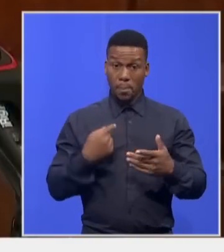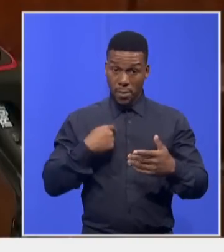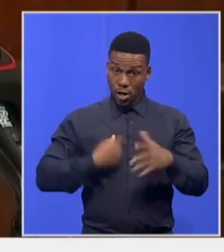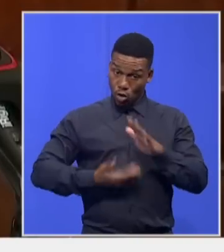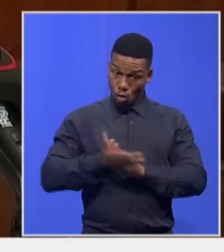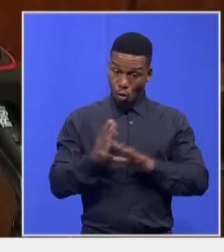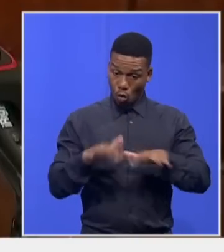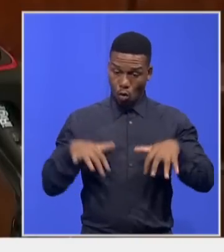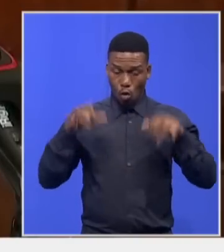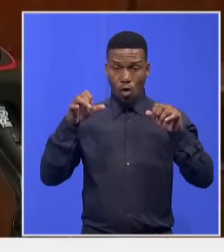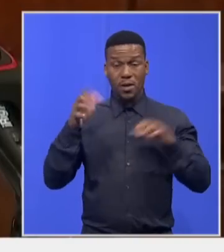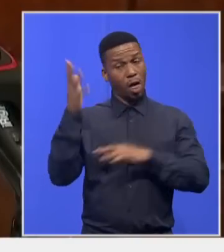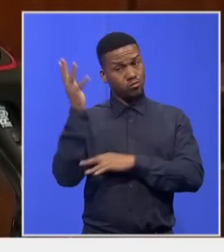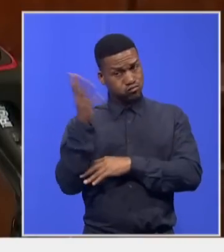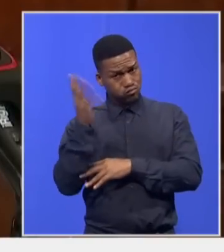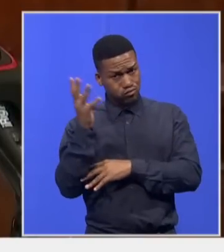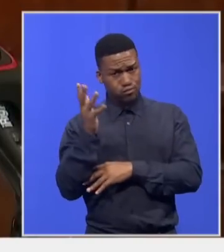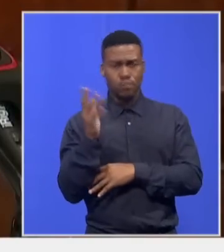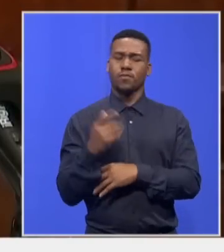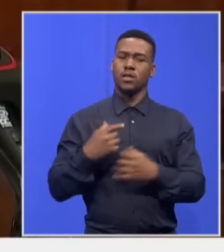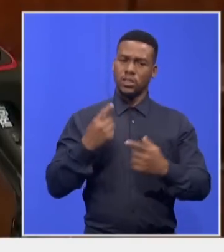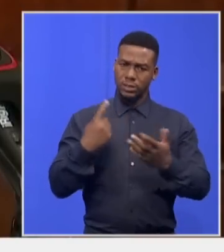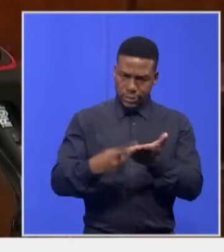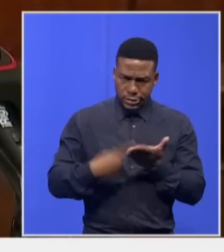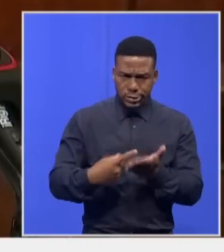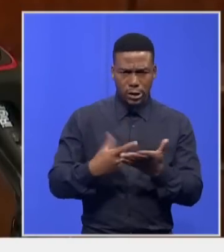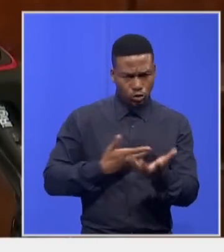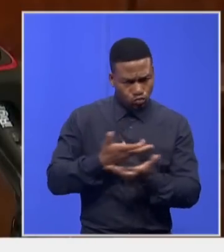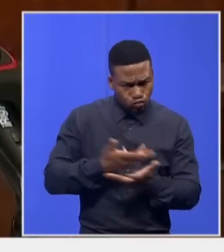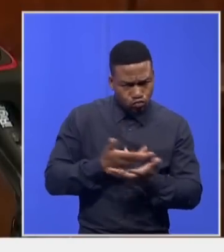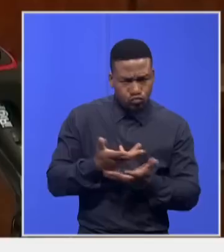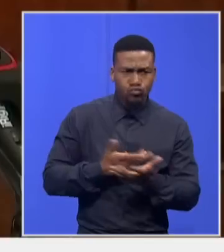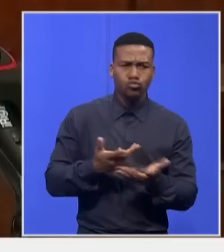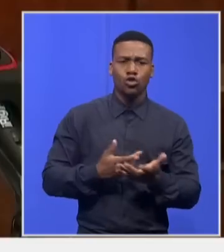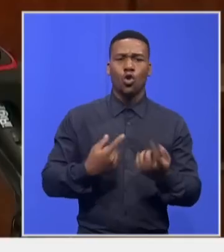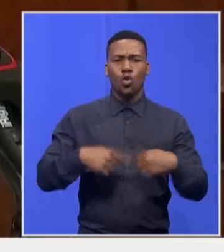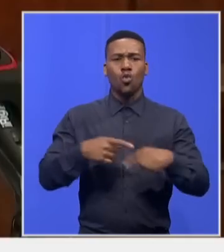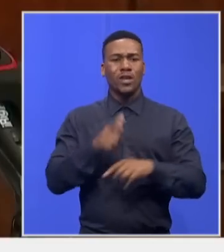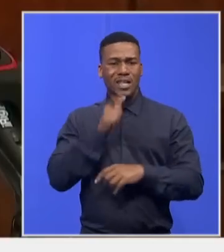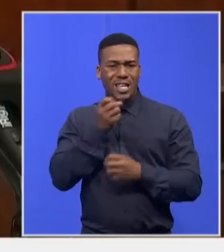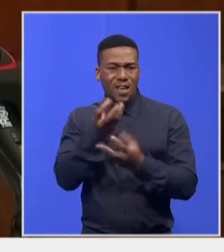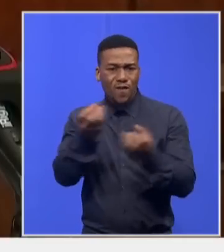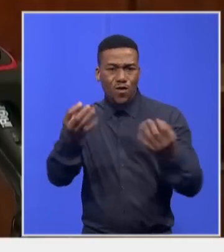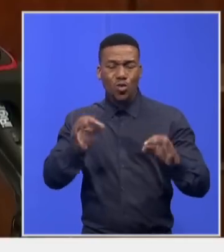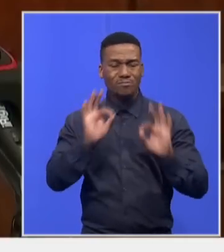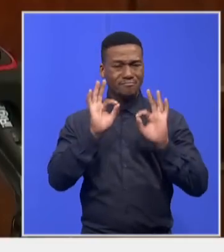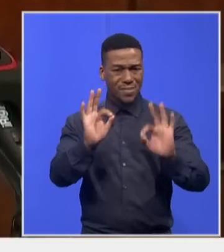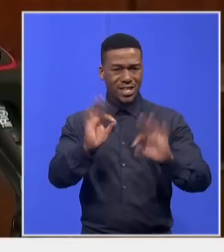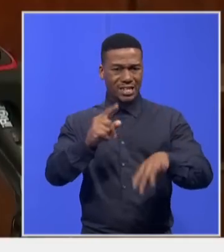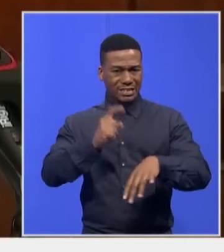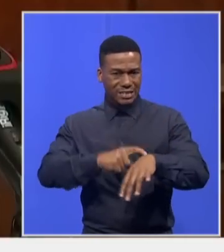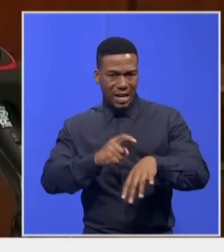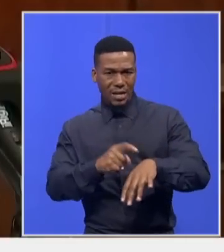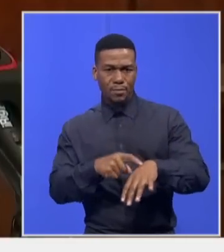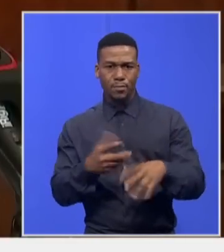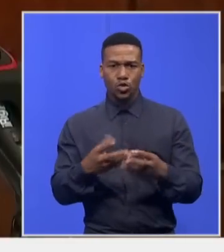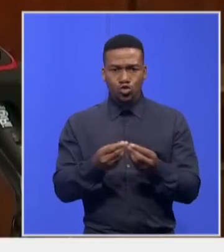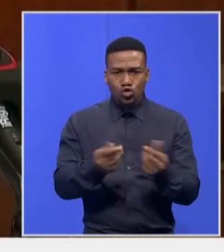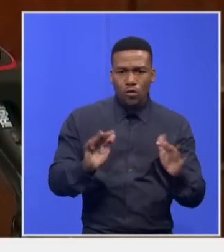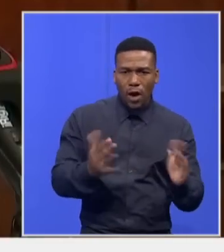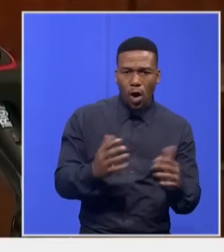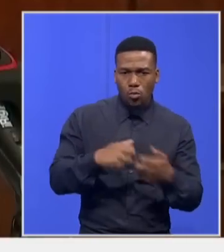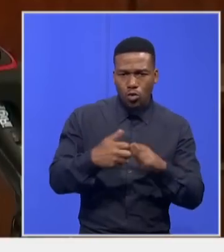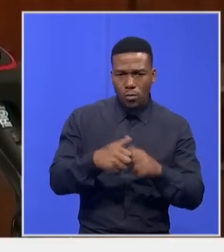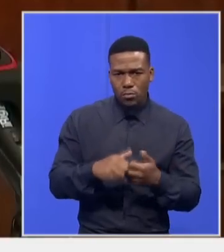these options are, we should be able to say to you that these are the timelines that it takes. Of course, on others, the timelines are known. They are